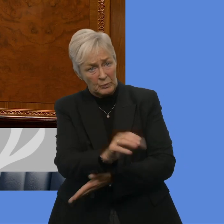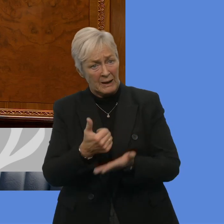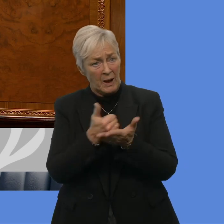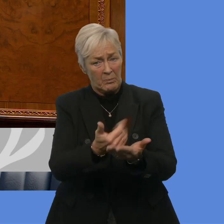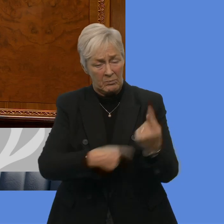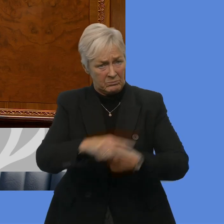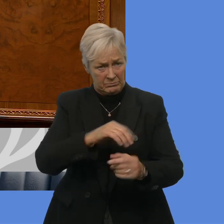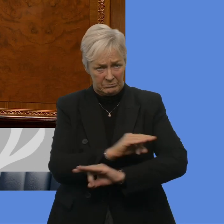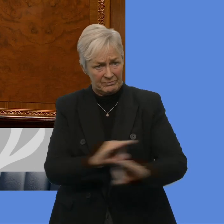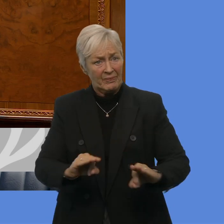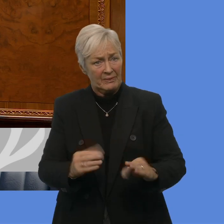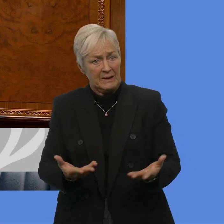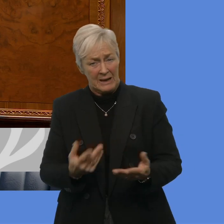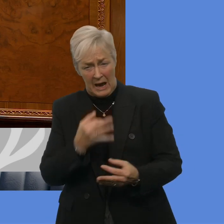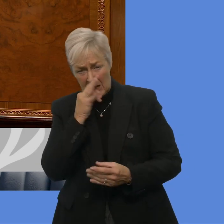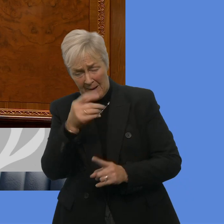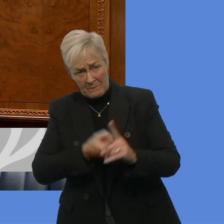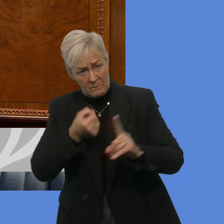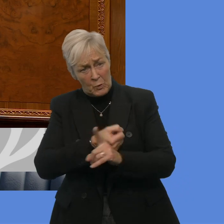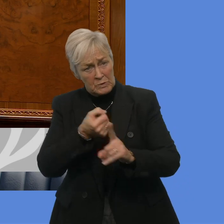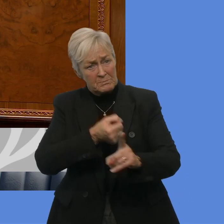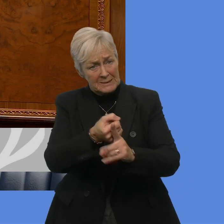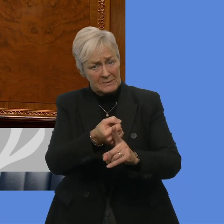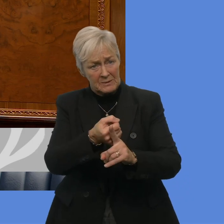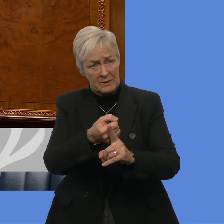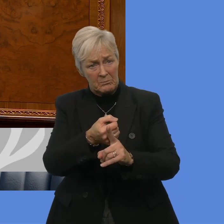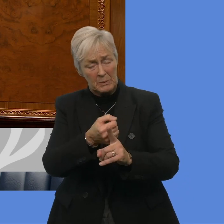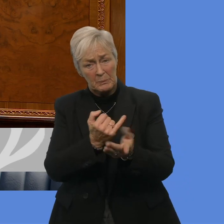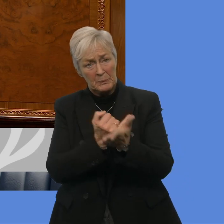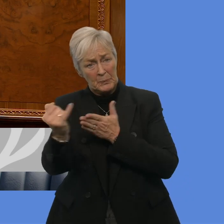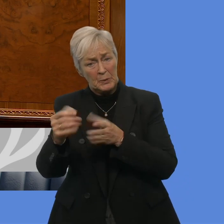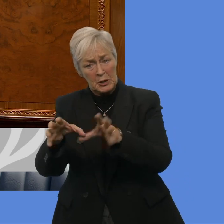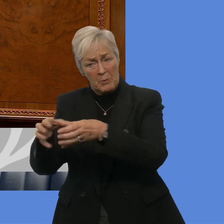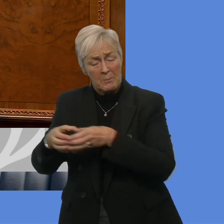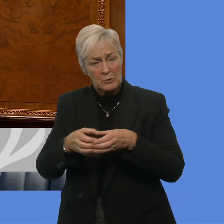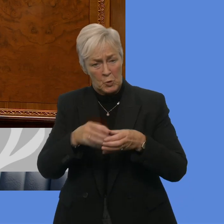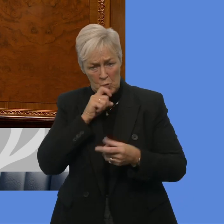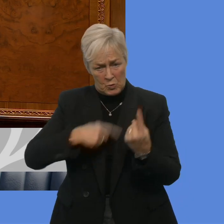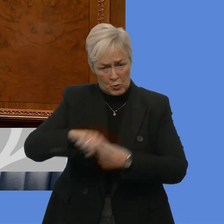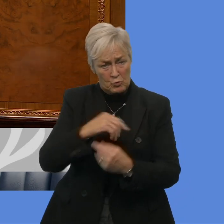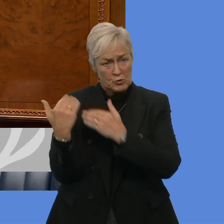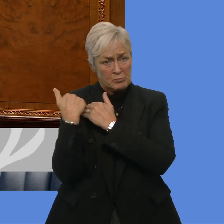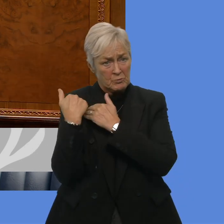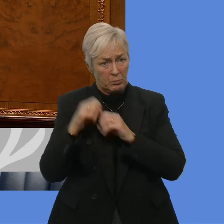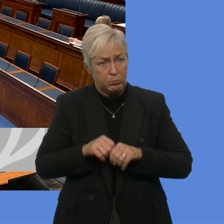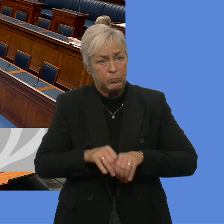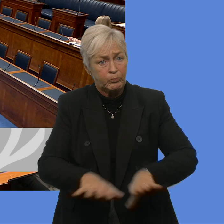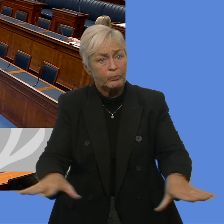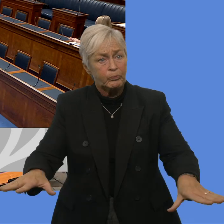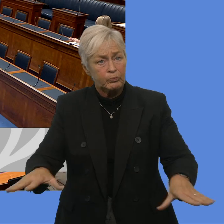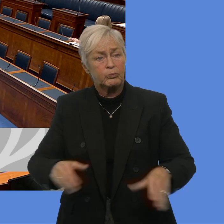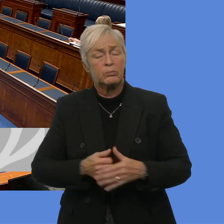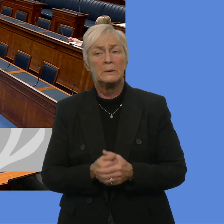Can I ask what enforcement action, if any, has been taken against the departments and agencies responsible for these pollutants? Minister.